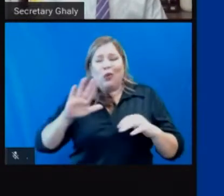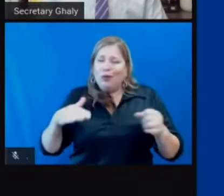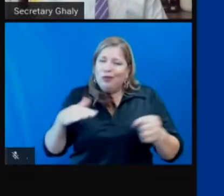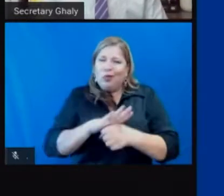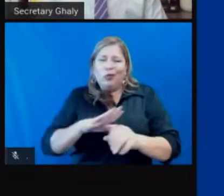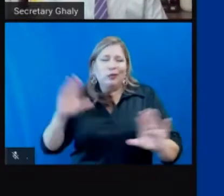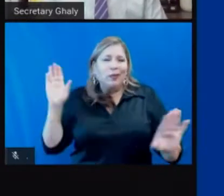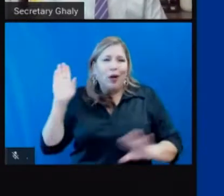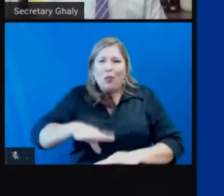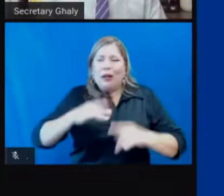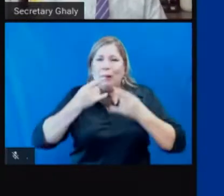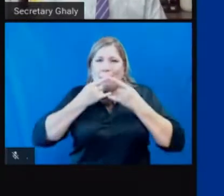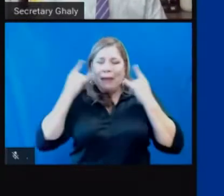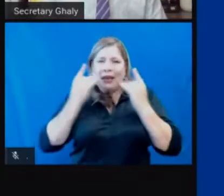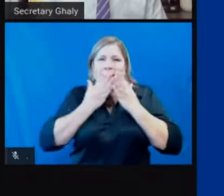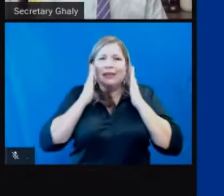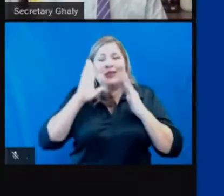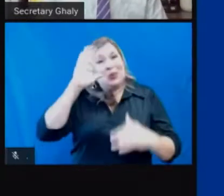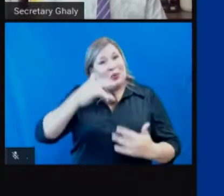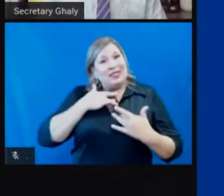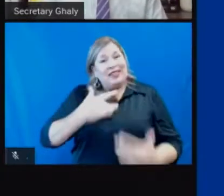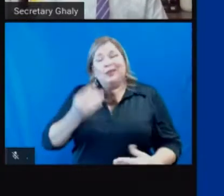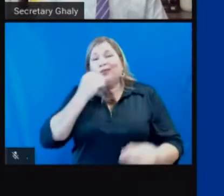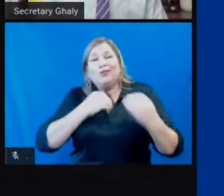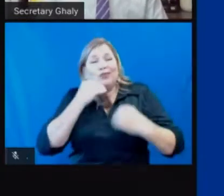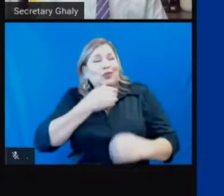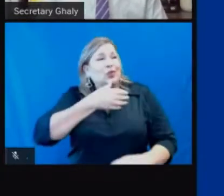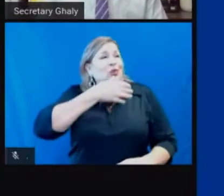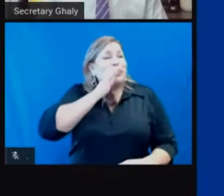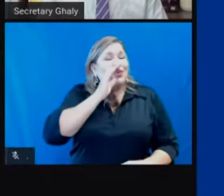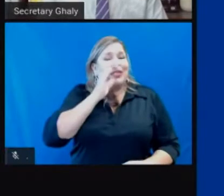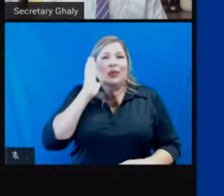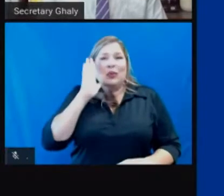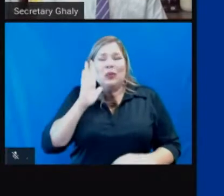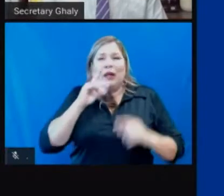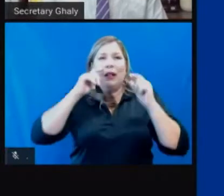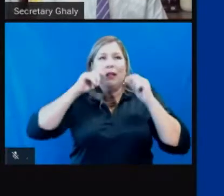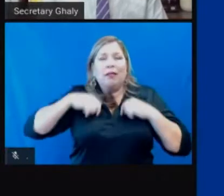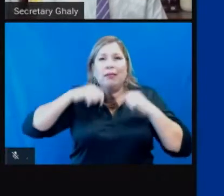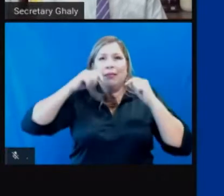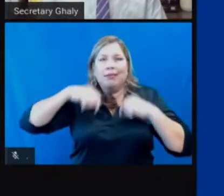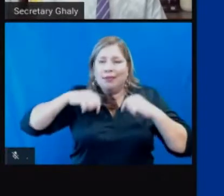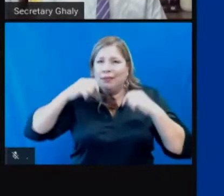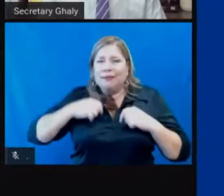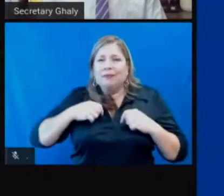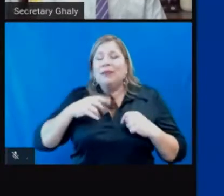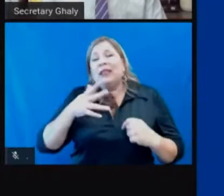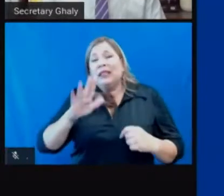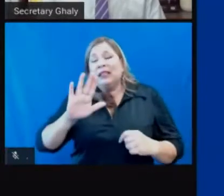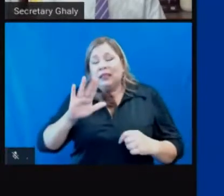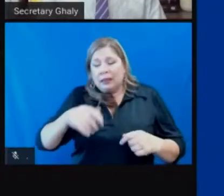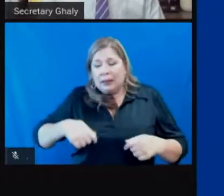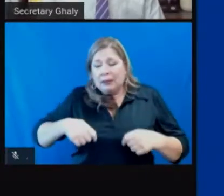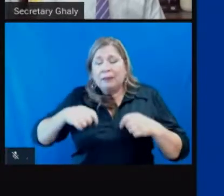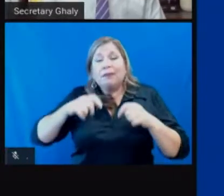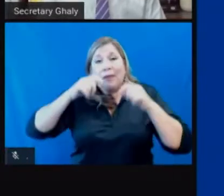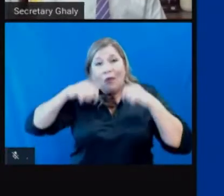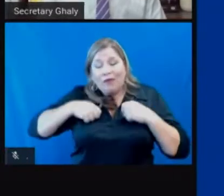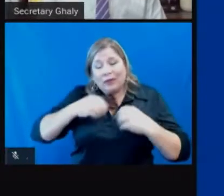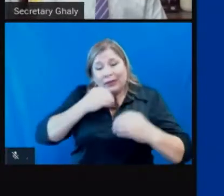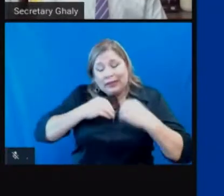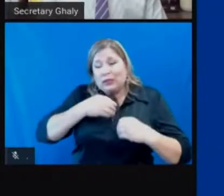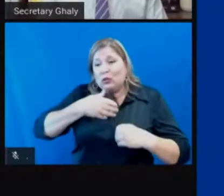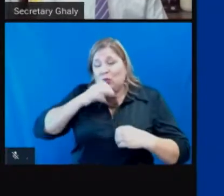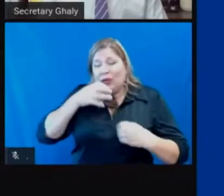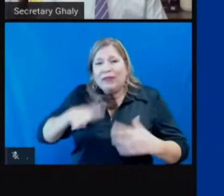off. We ask you to keep it off as short a time as possible, to put it back on when you're done eating, when you're done